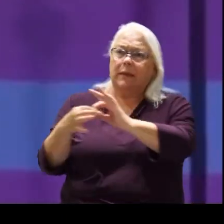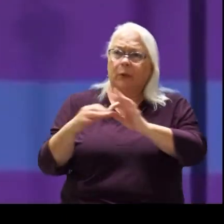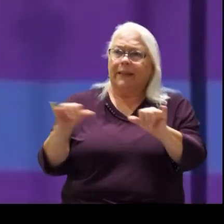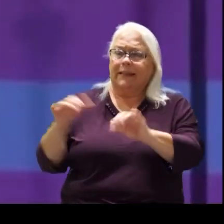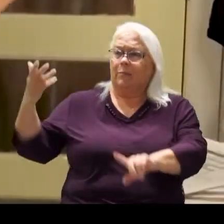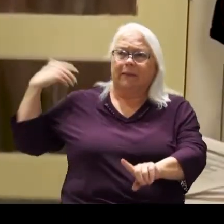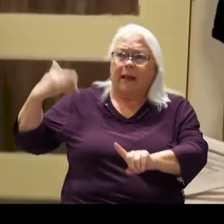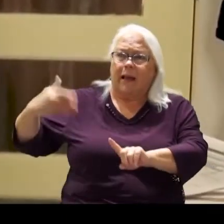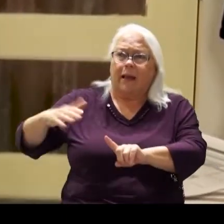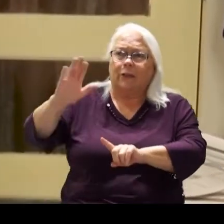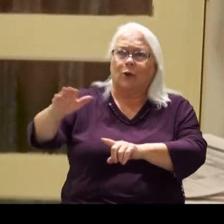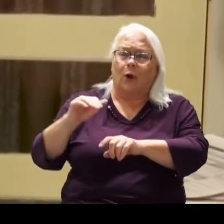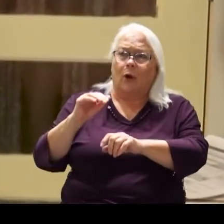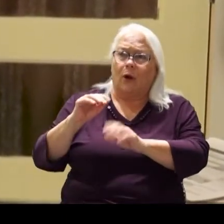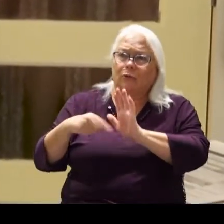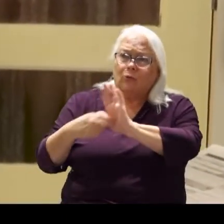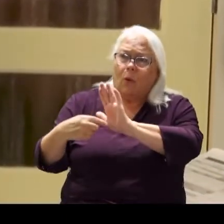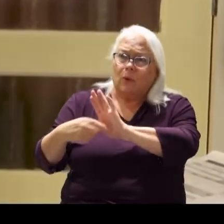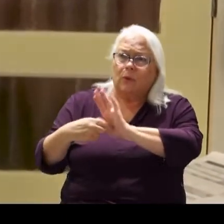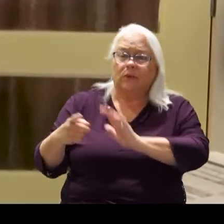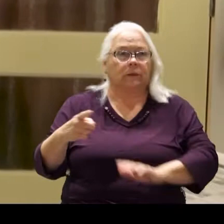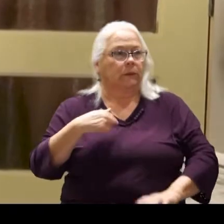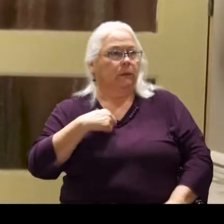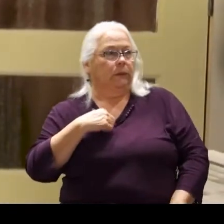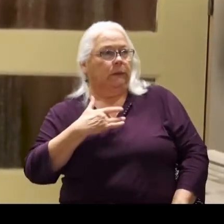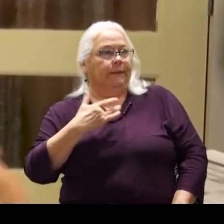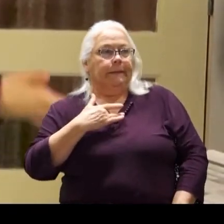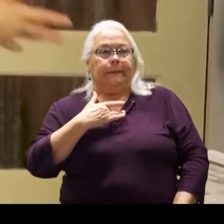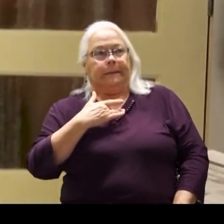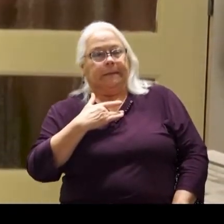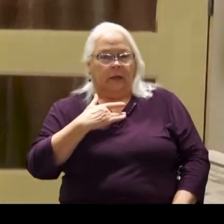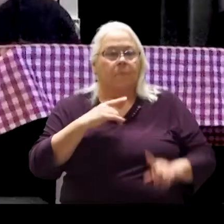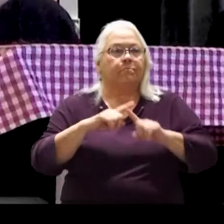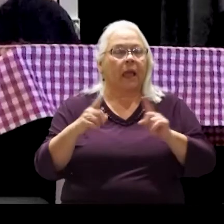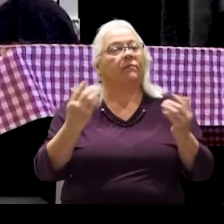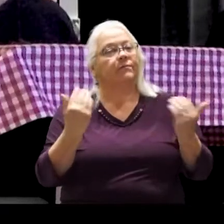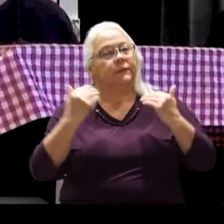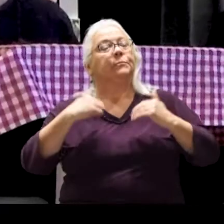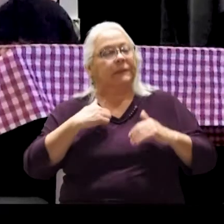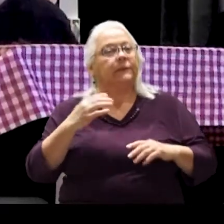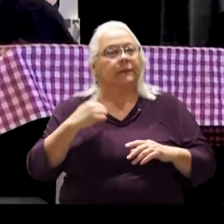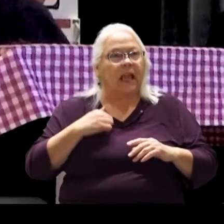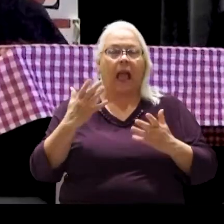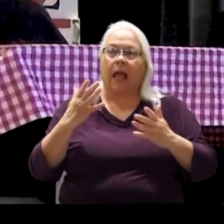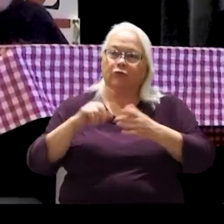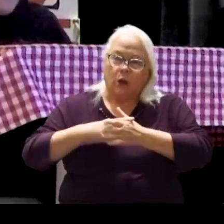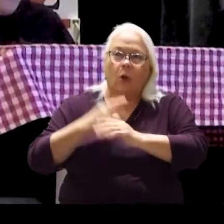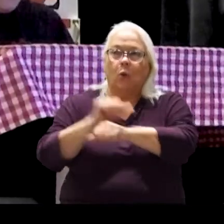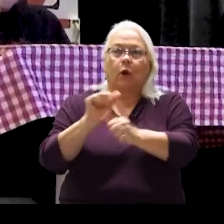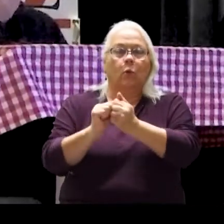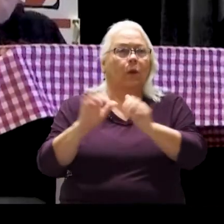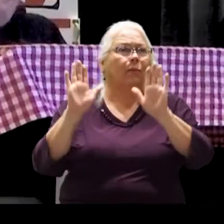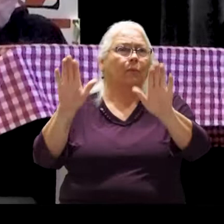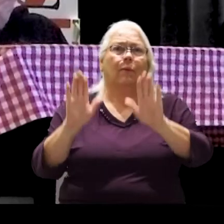in a collaboration like any other show I worked on. I was skeptical, but I was eventually persuaded and began working